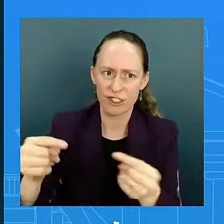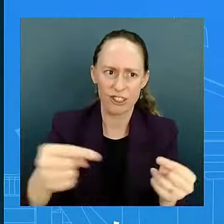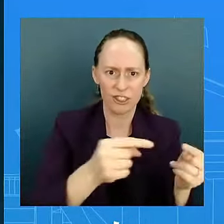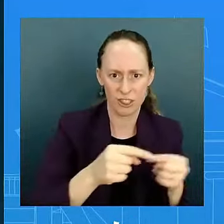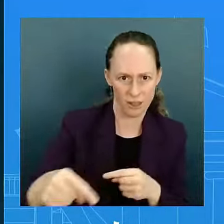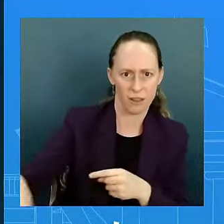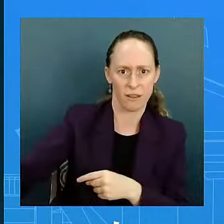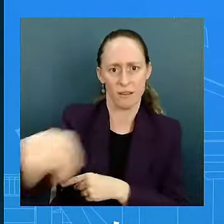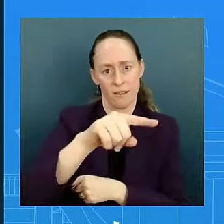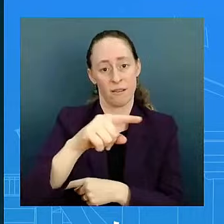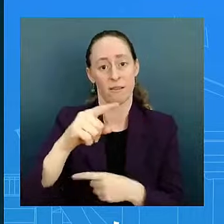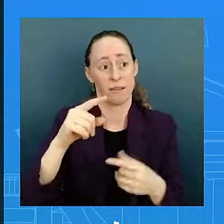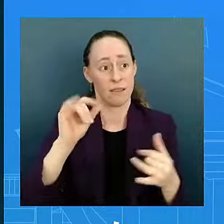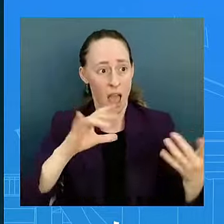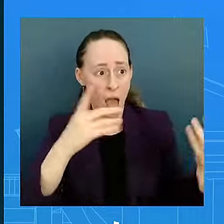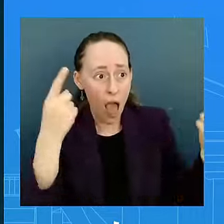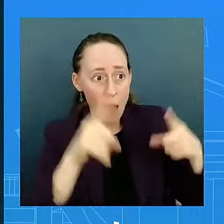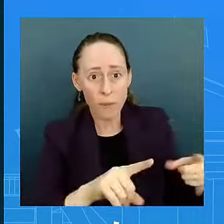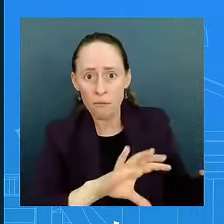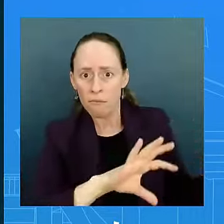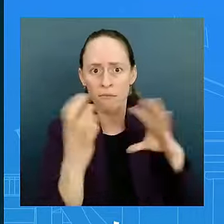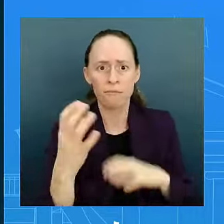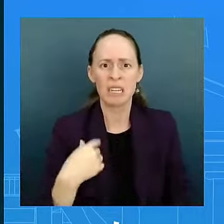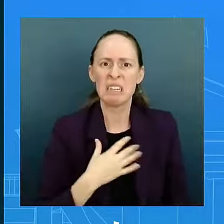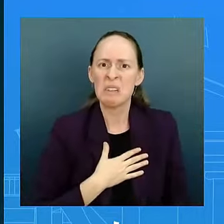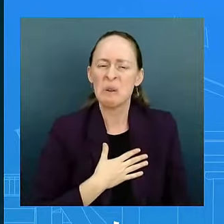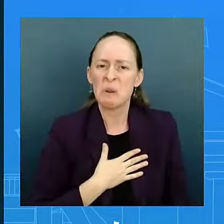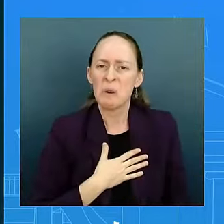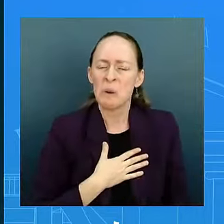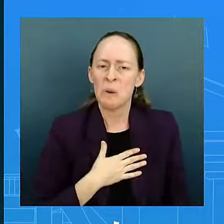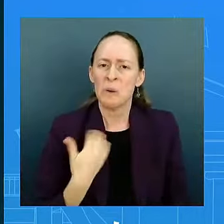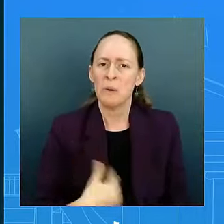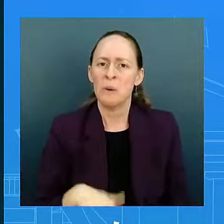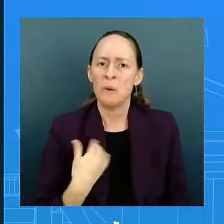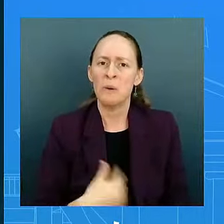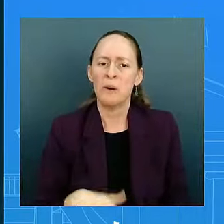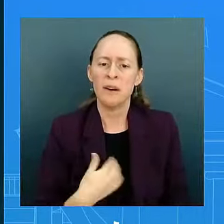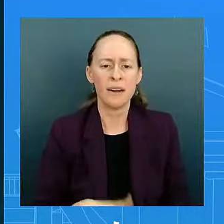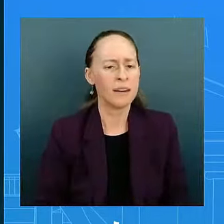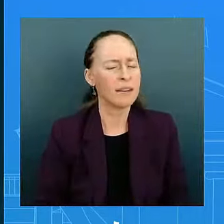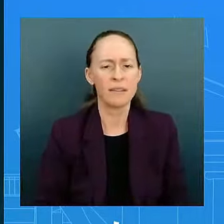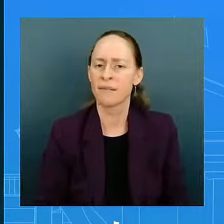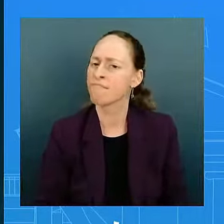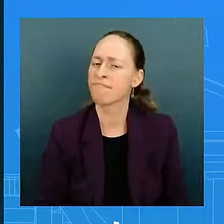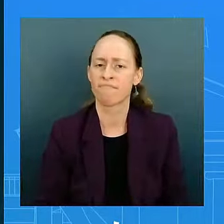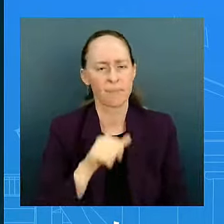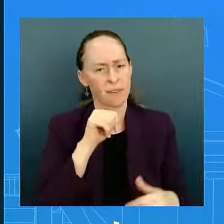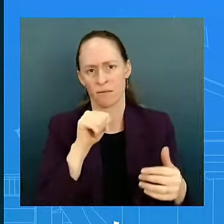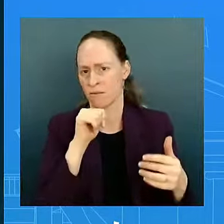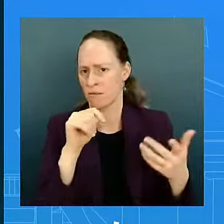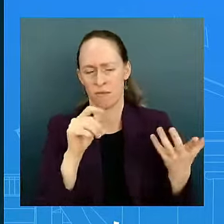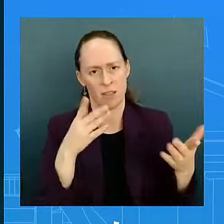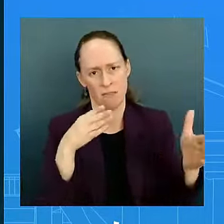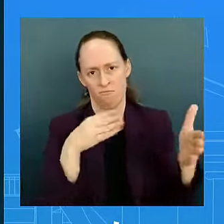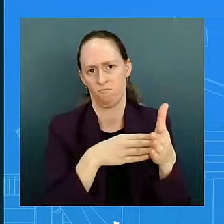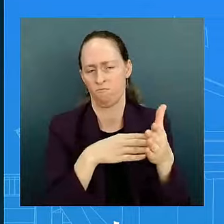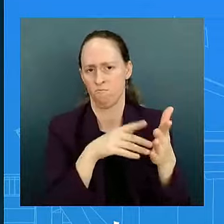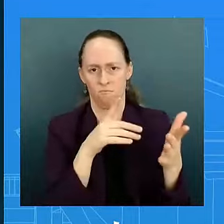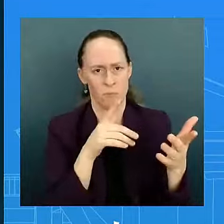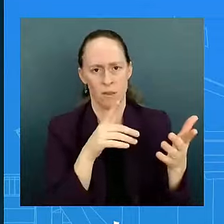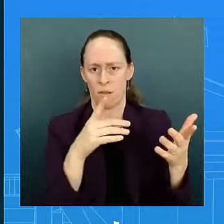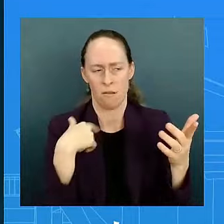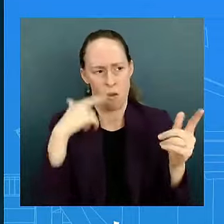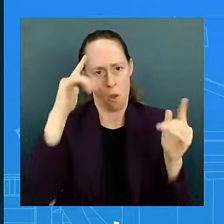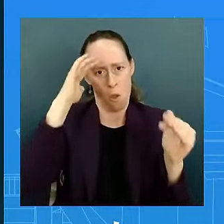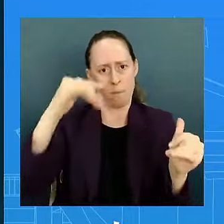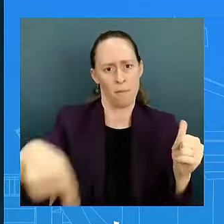base yesterday. Our hearts go out to the service members who were injured, and we are hoping for a speedy recovery. We will respond to